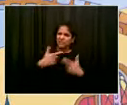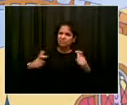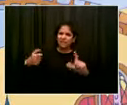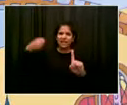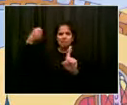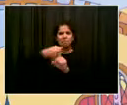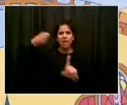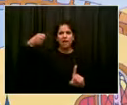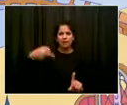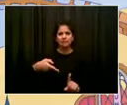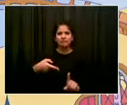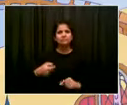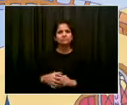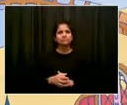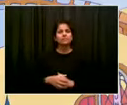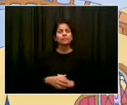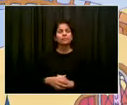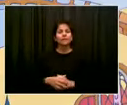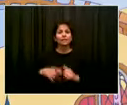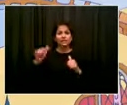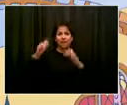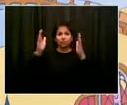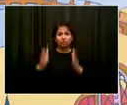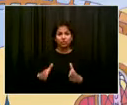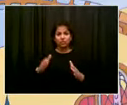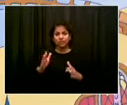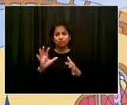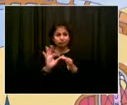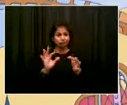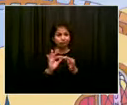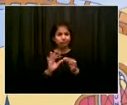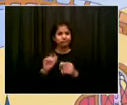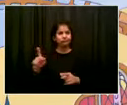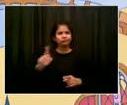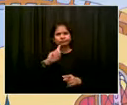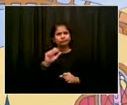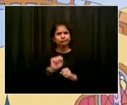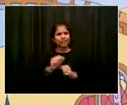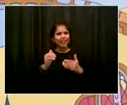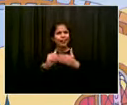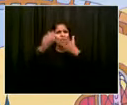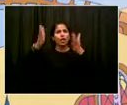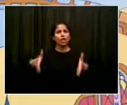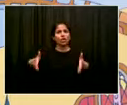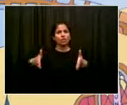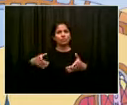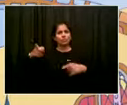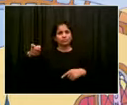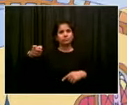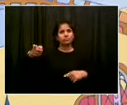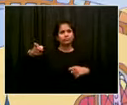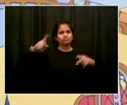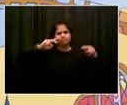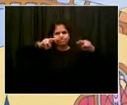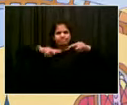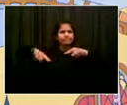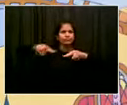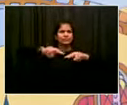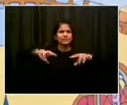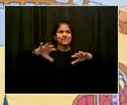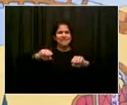forceful anti-violence efforts that are really proving on the ground that we can make a change. My pleasure to introduce Deputy